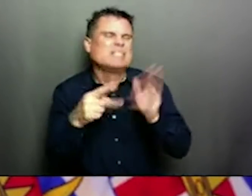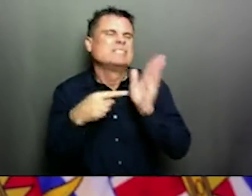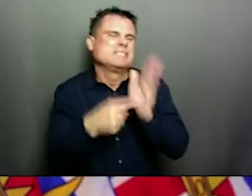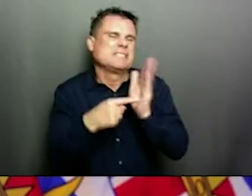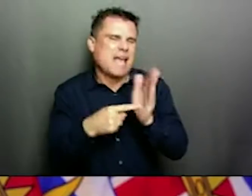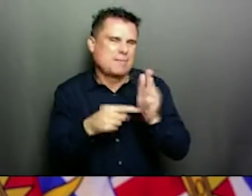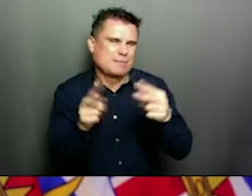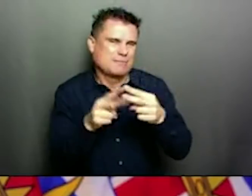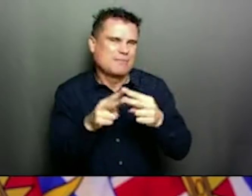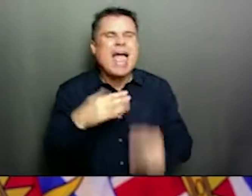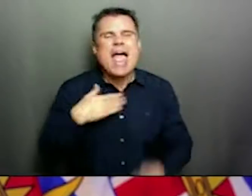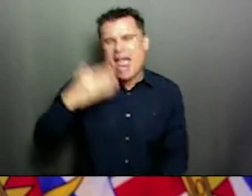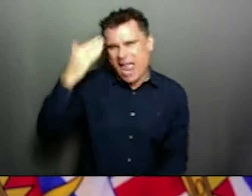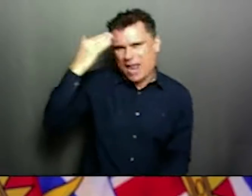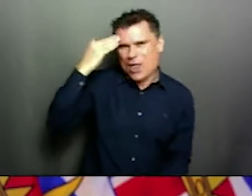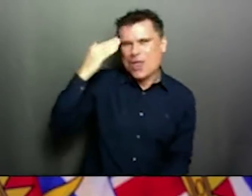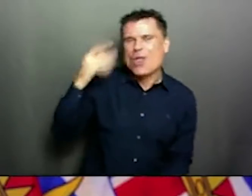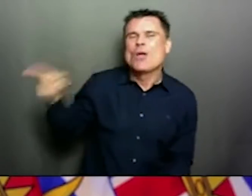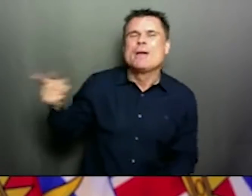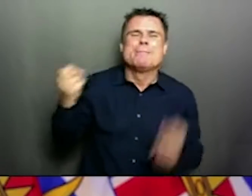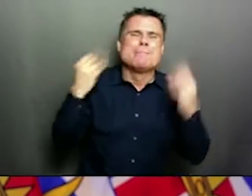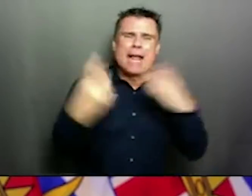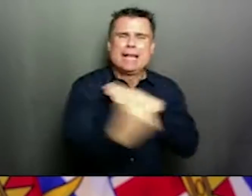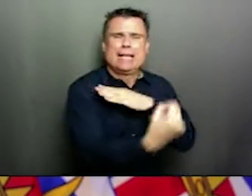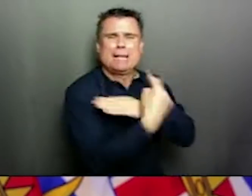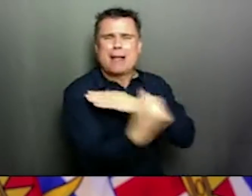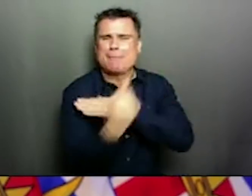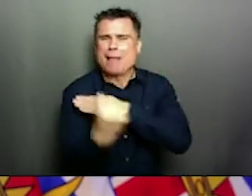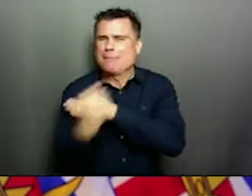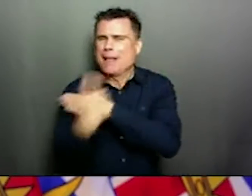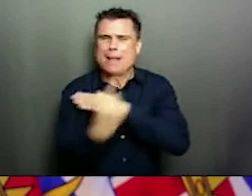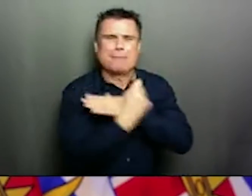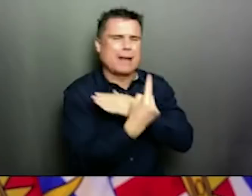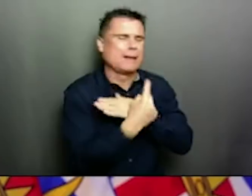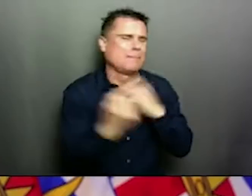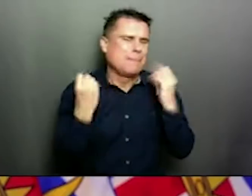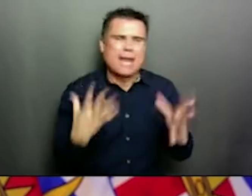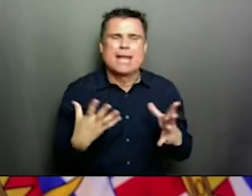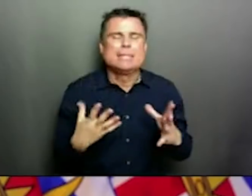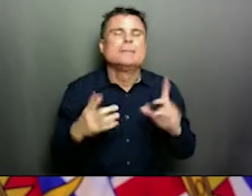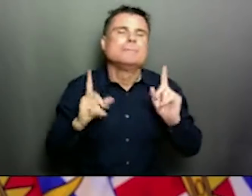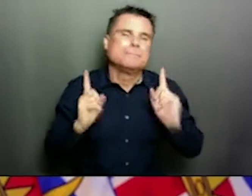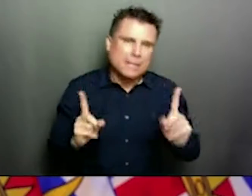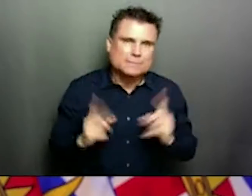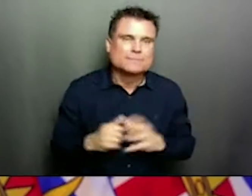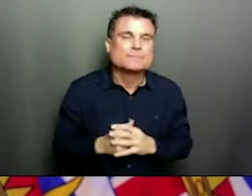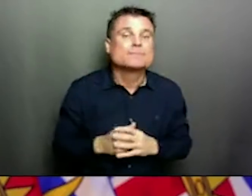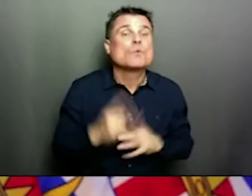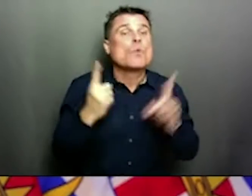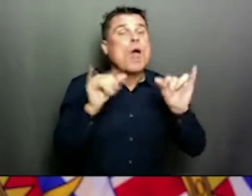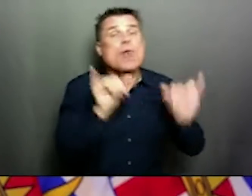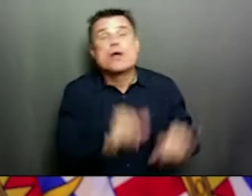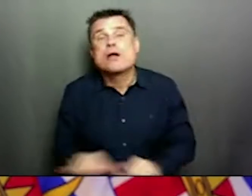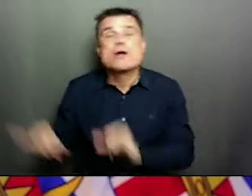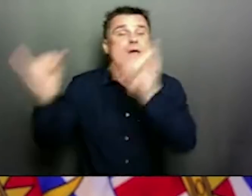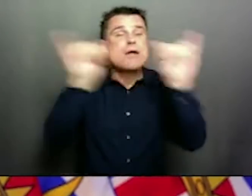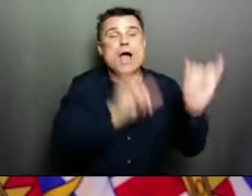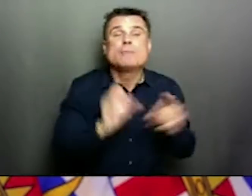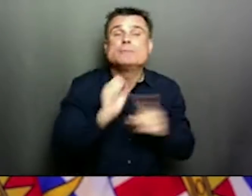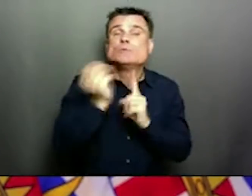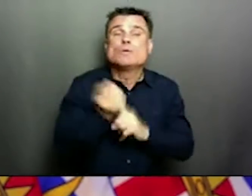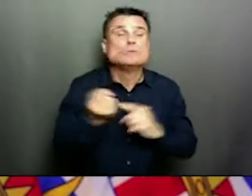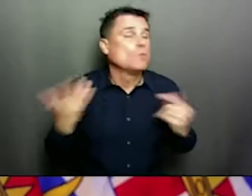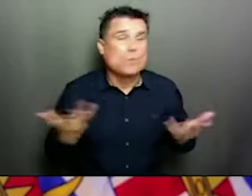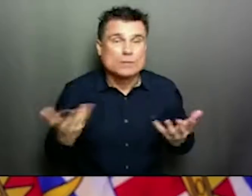this. One that we hear a lot about is a single person. Many that have reached out to me, and I'm sure to you as well, or